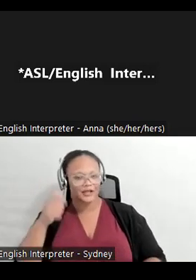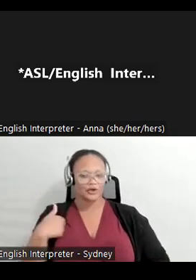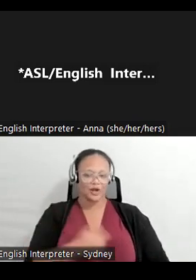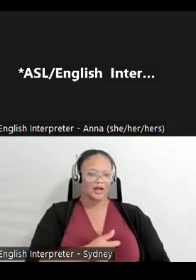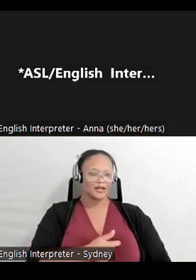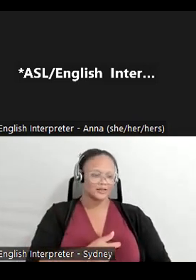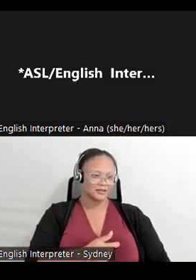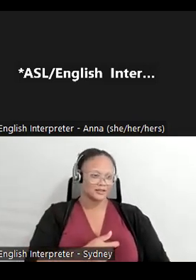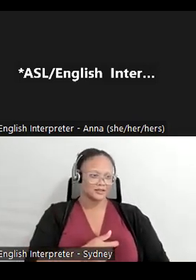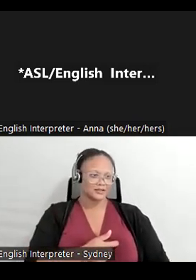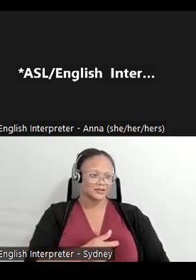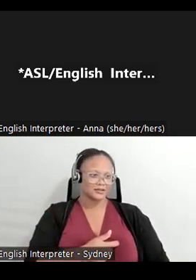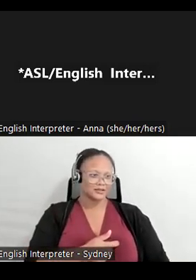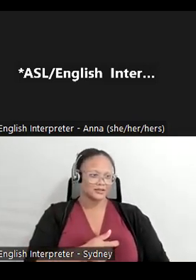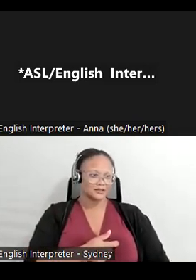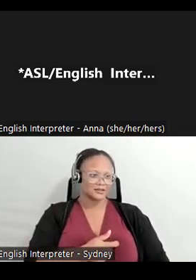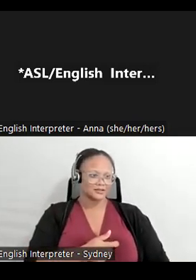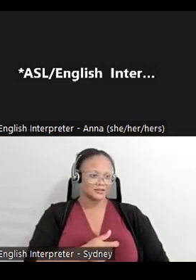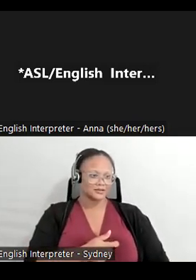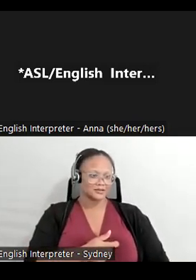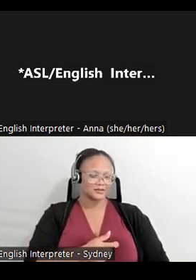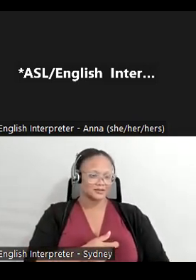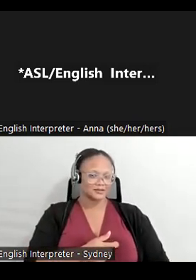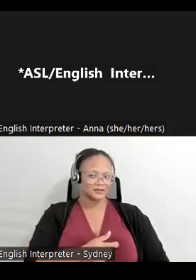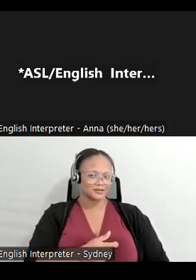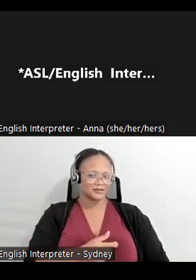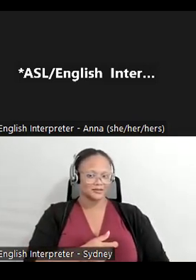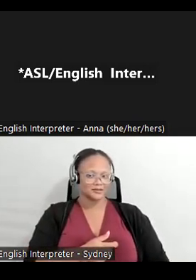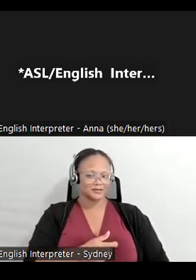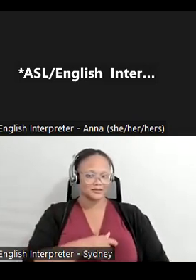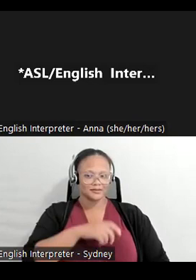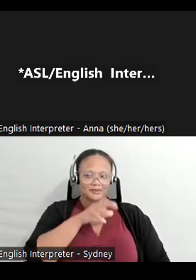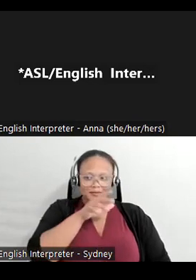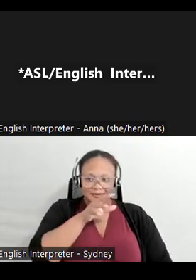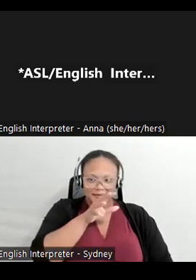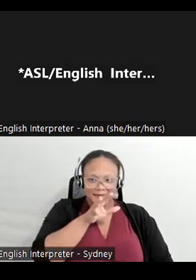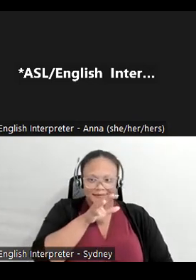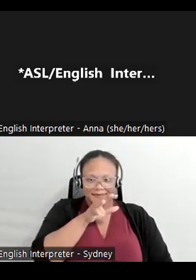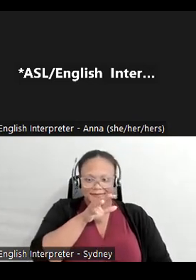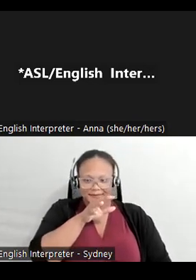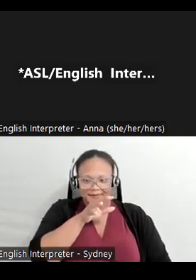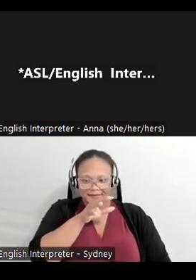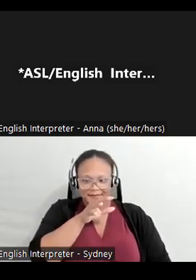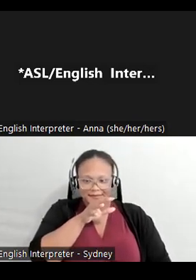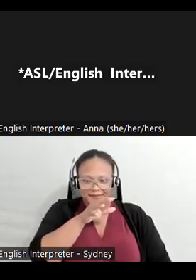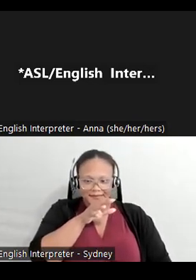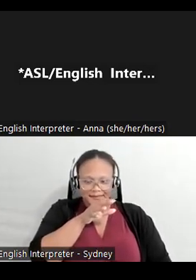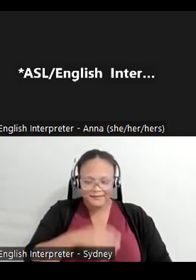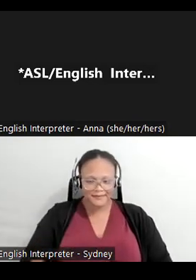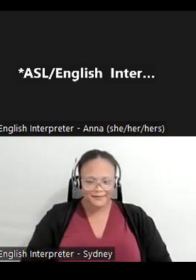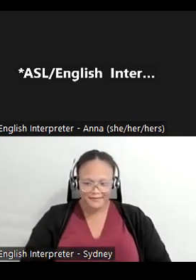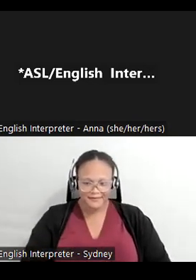Ya la escuché, ya la estoy escuchando. Oh, okay. Now I can hear you. Okay. What's your